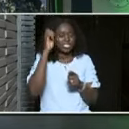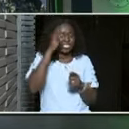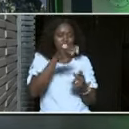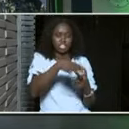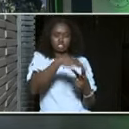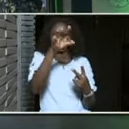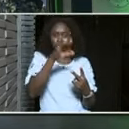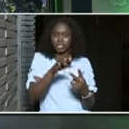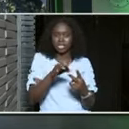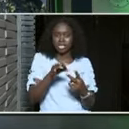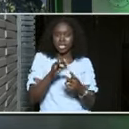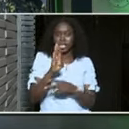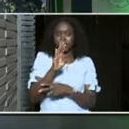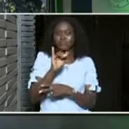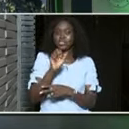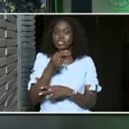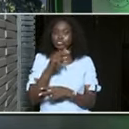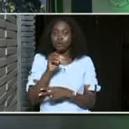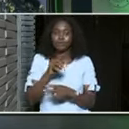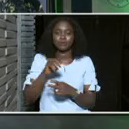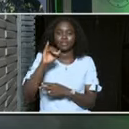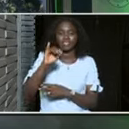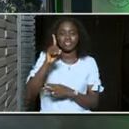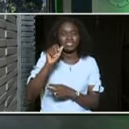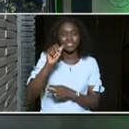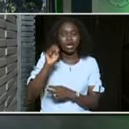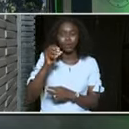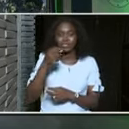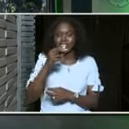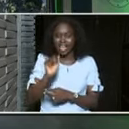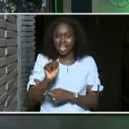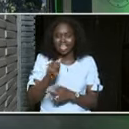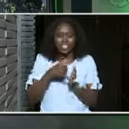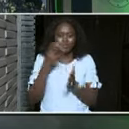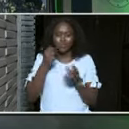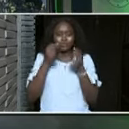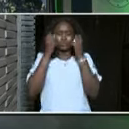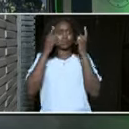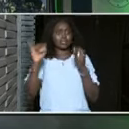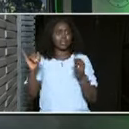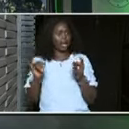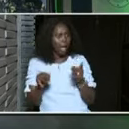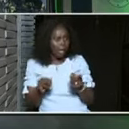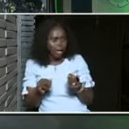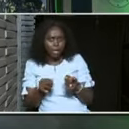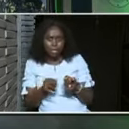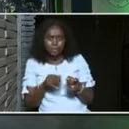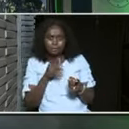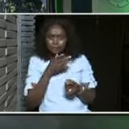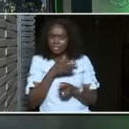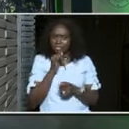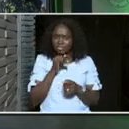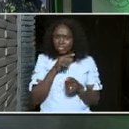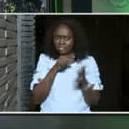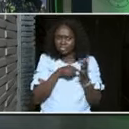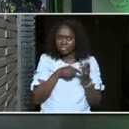when he chose Bishop Idausa, it was surprising. You know, that was like kind of a game changer that, there's this perception about him, but for him to